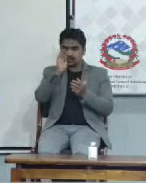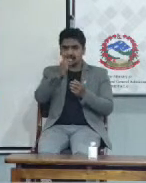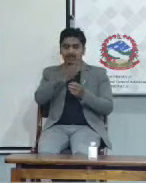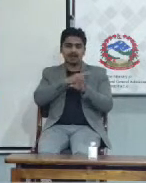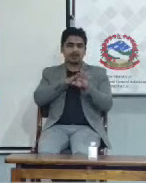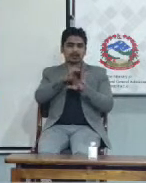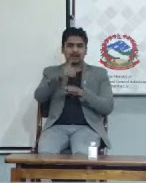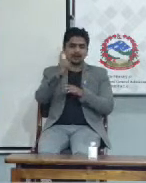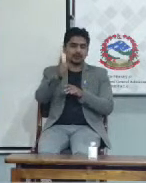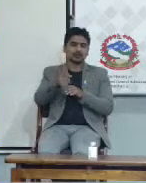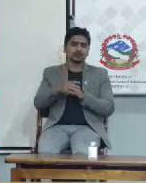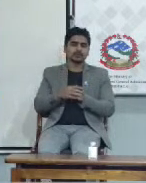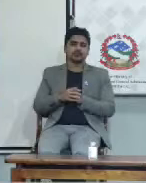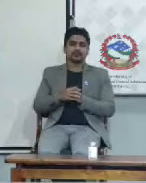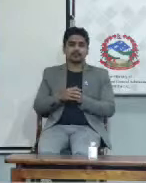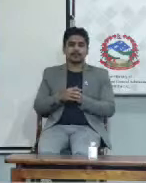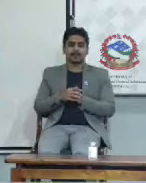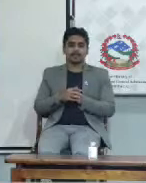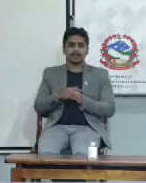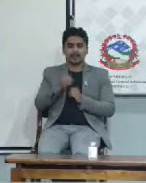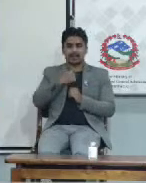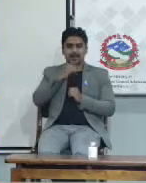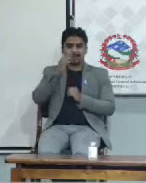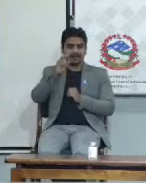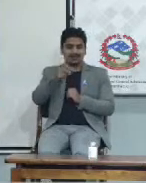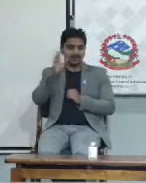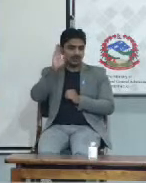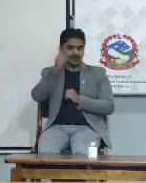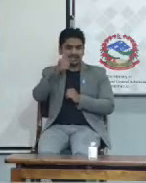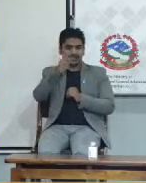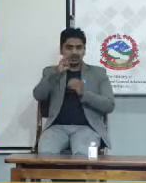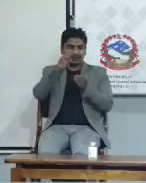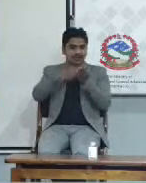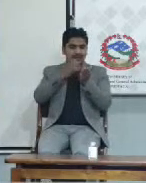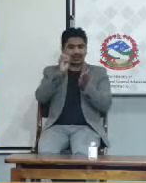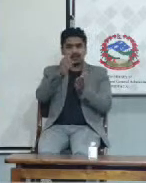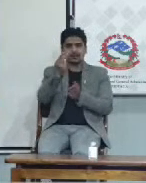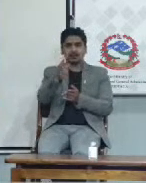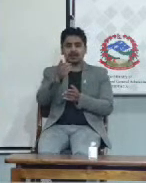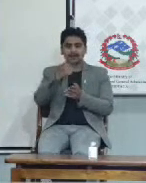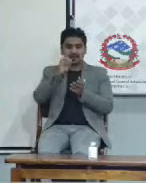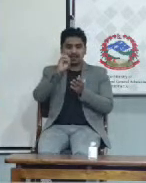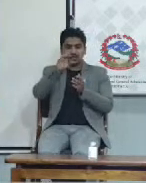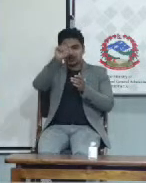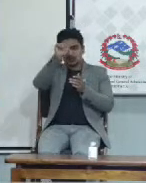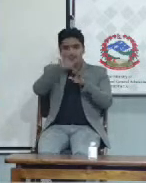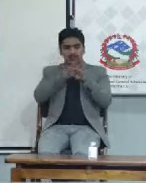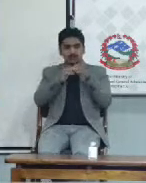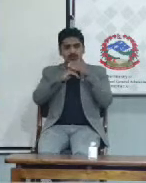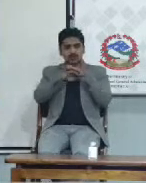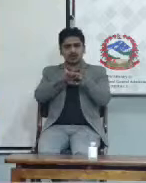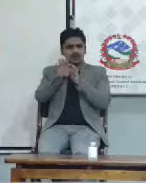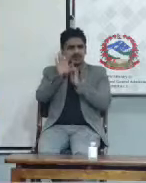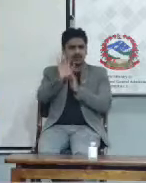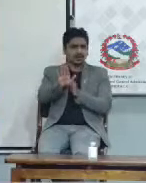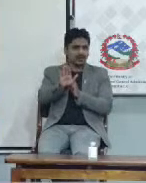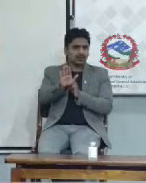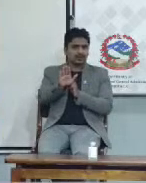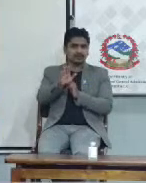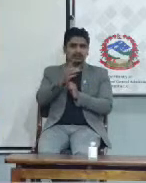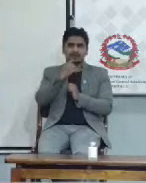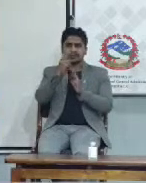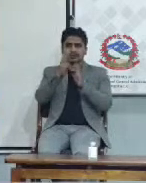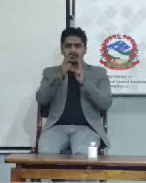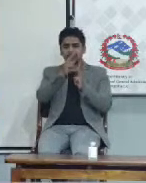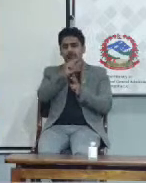or radio is not whether our informations are inclusive or not, and the free from contradiction.